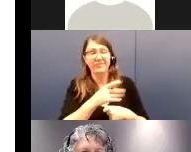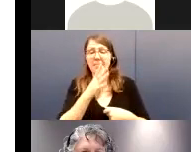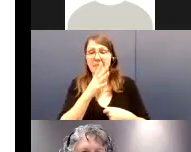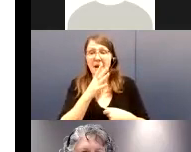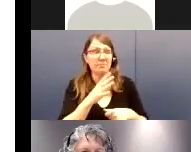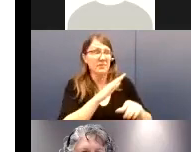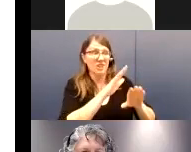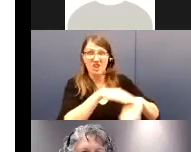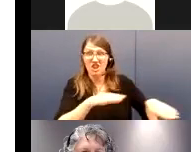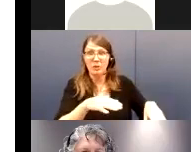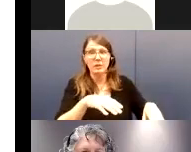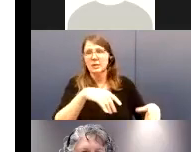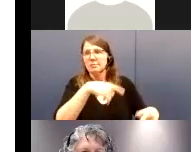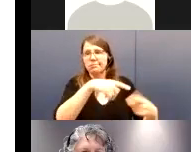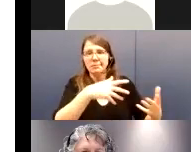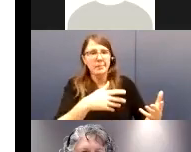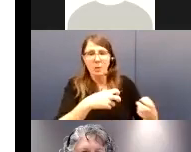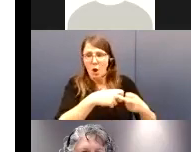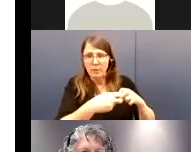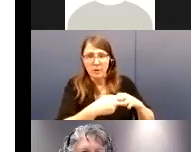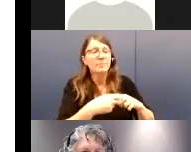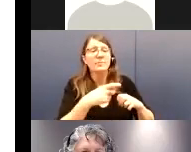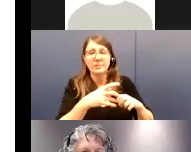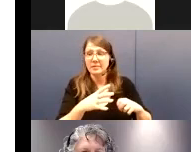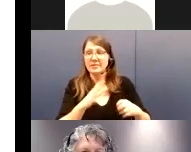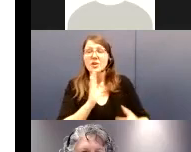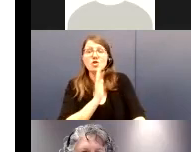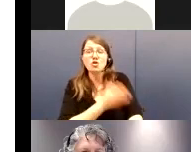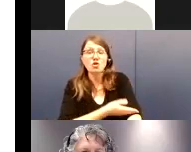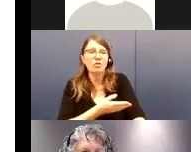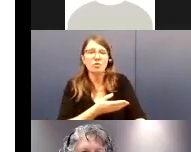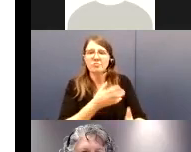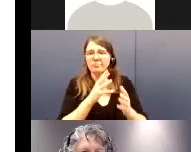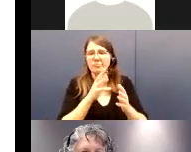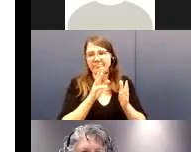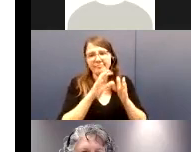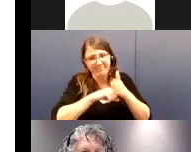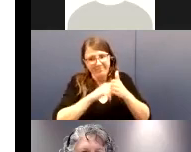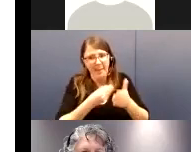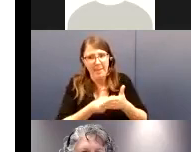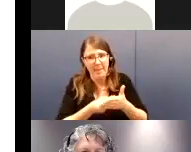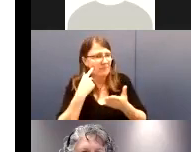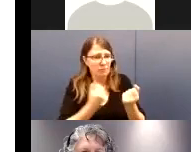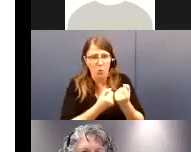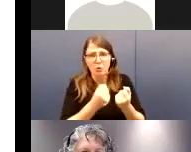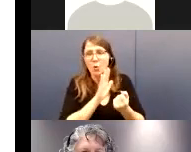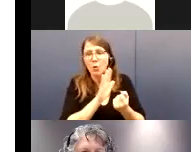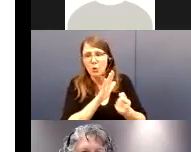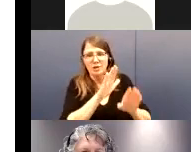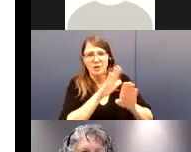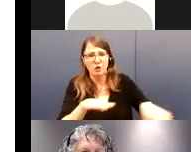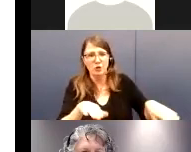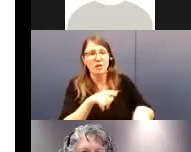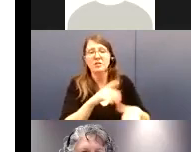the grandchildren. Didn't want to be part of this account, but was kind of using it to her own benefit. And kept saying, no, mom doesn't need her own